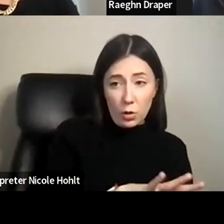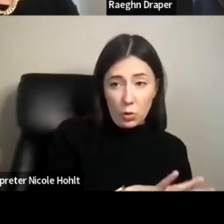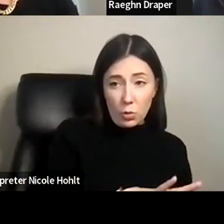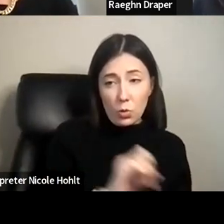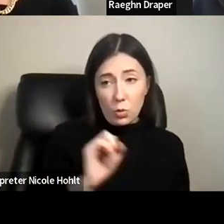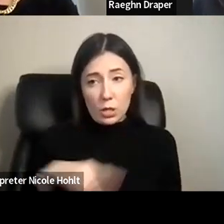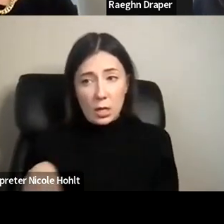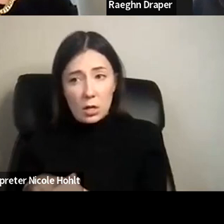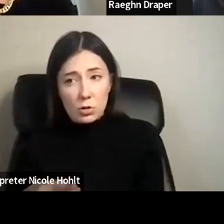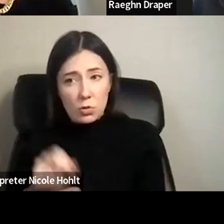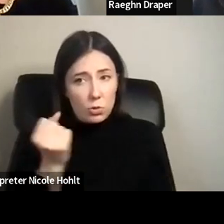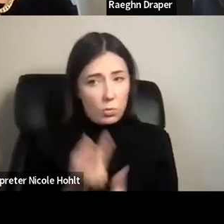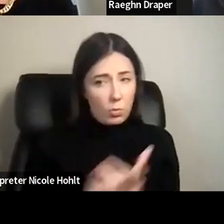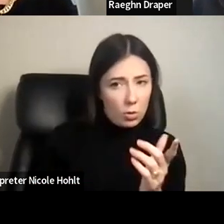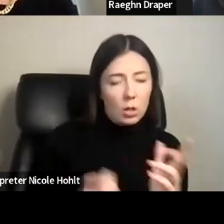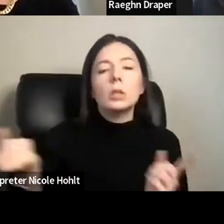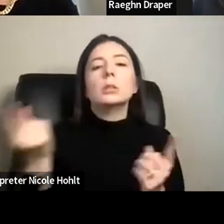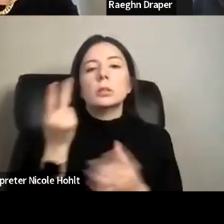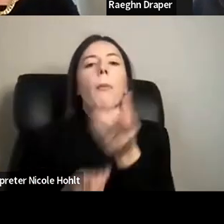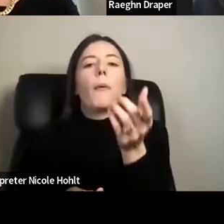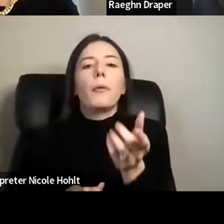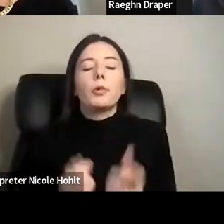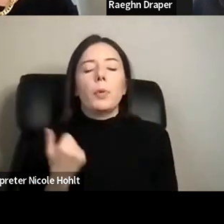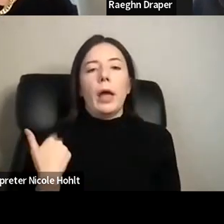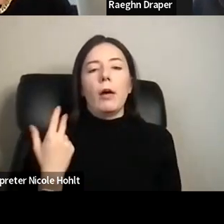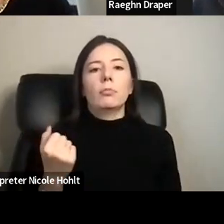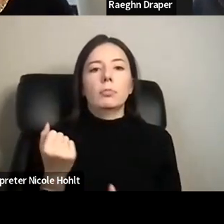national resources and also we have local